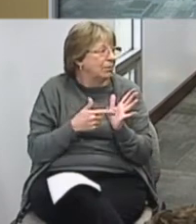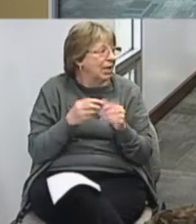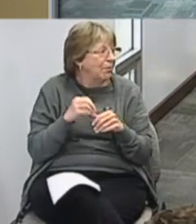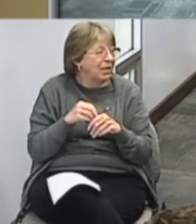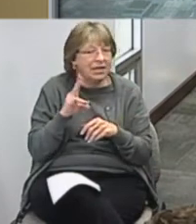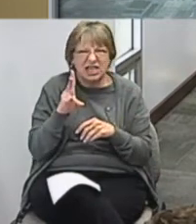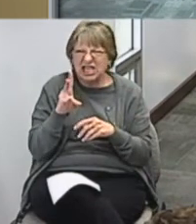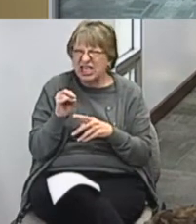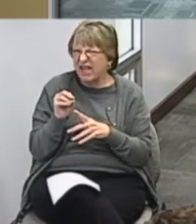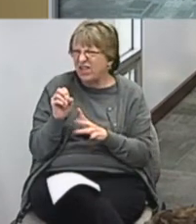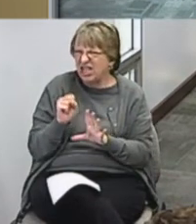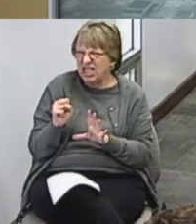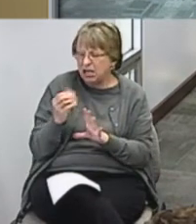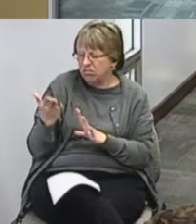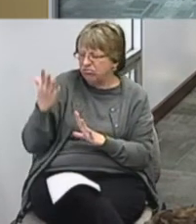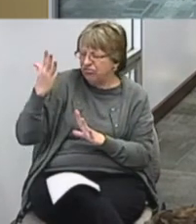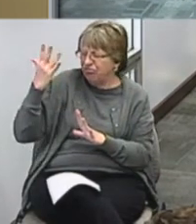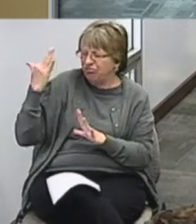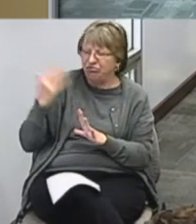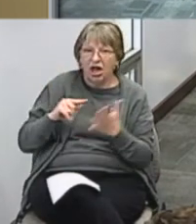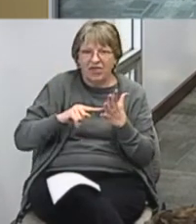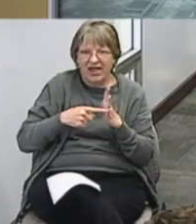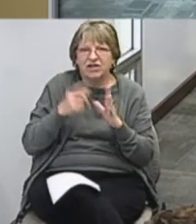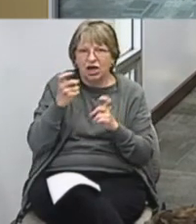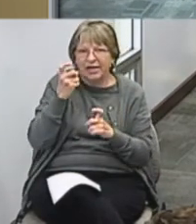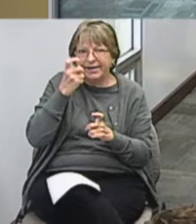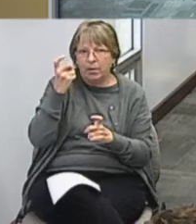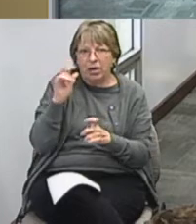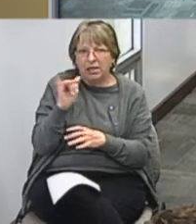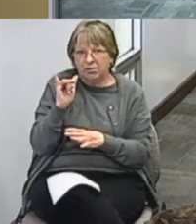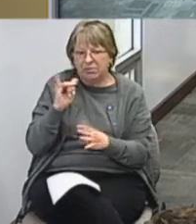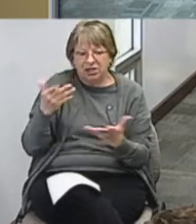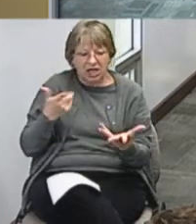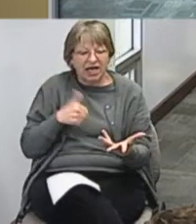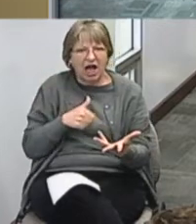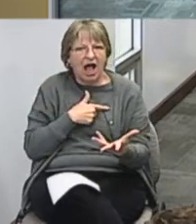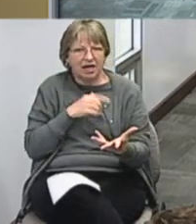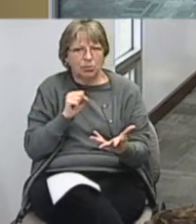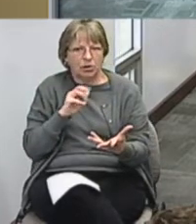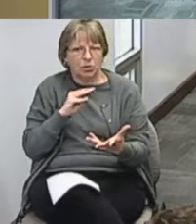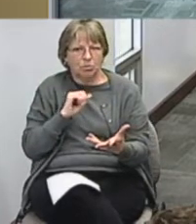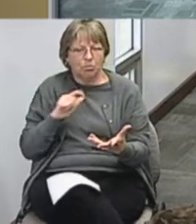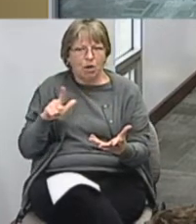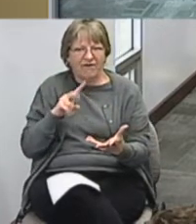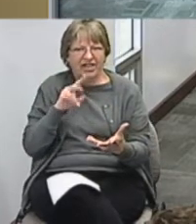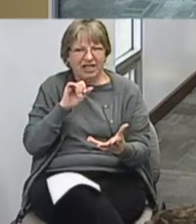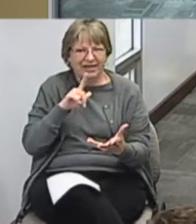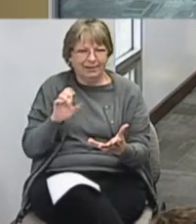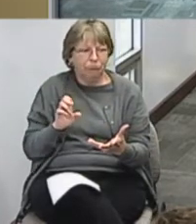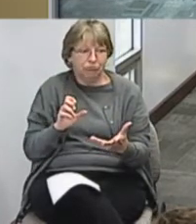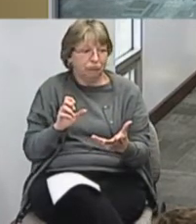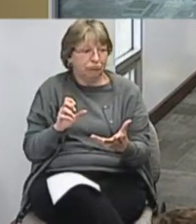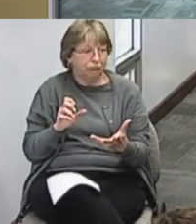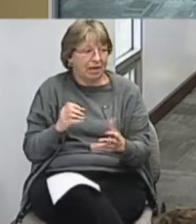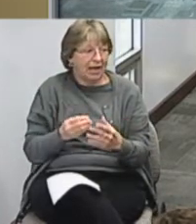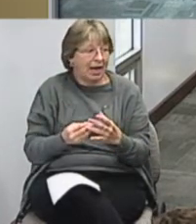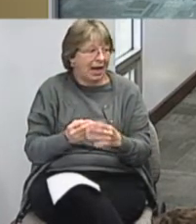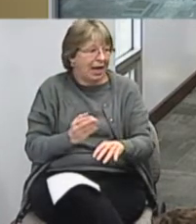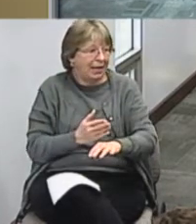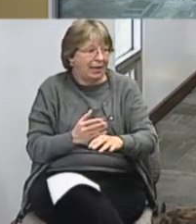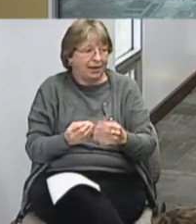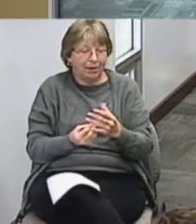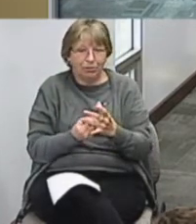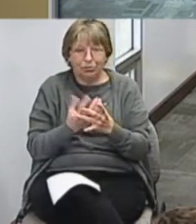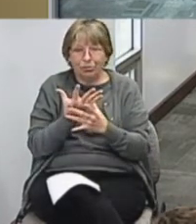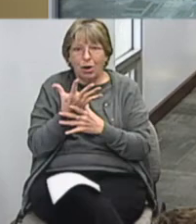they started a celebration much like our festival, and it keeps growing every year. Yeah. Very good. It's really good for